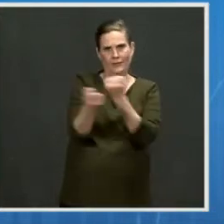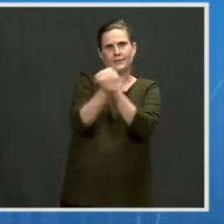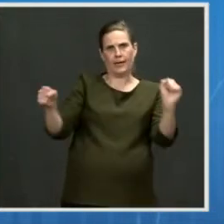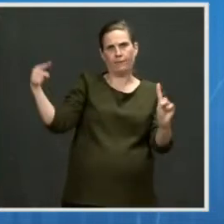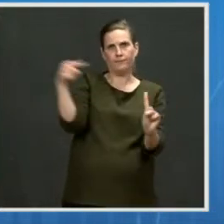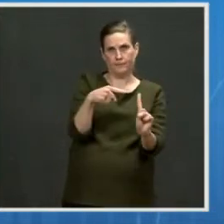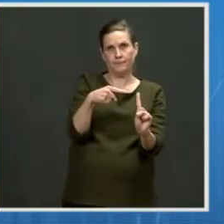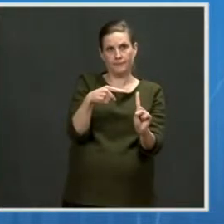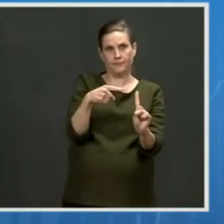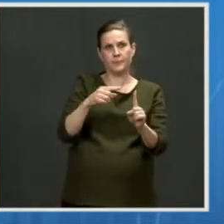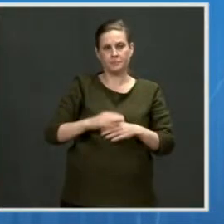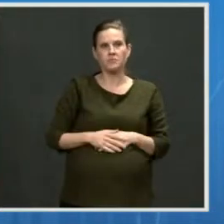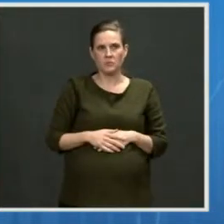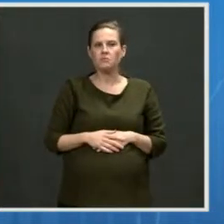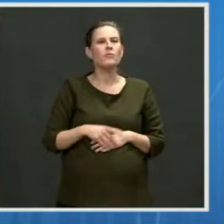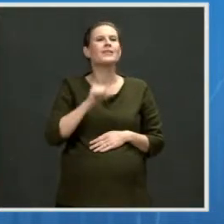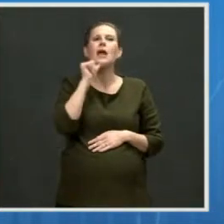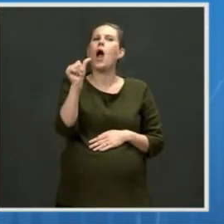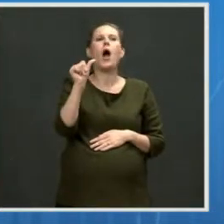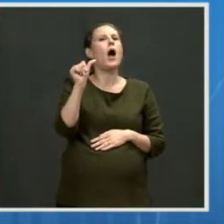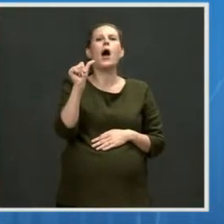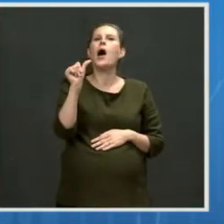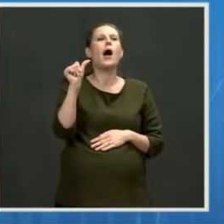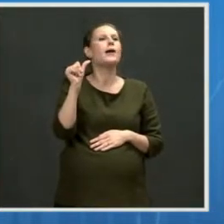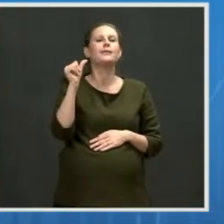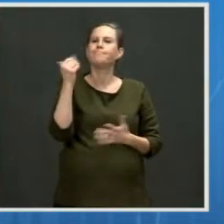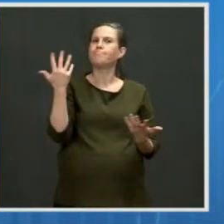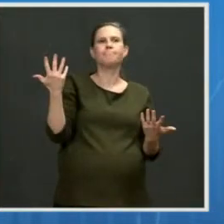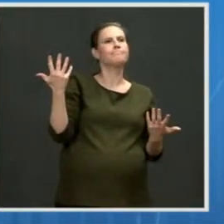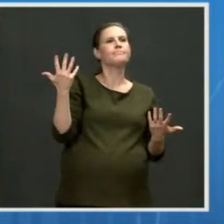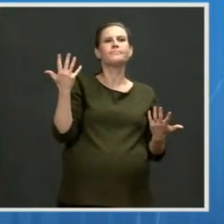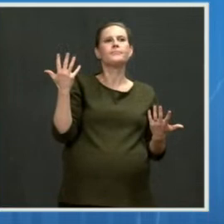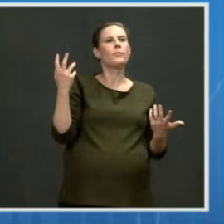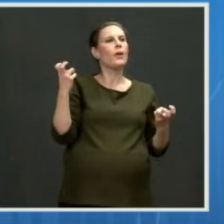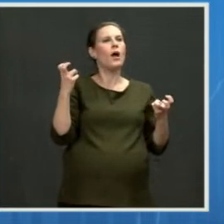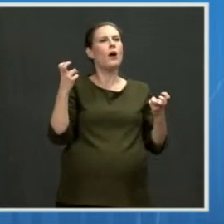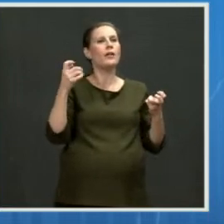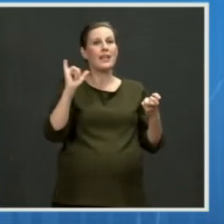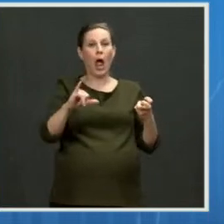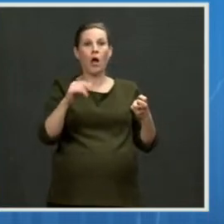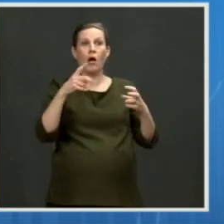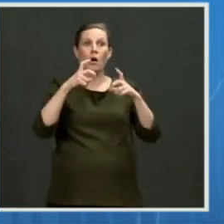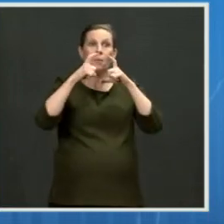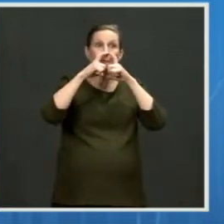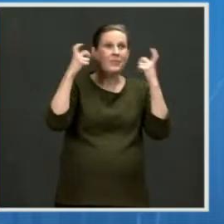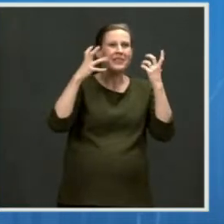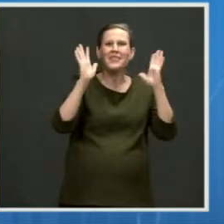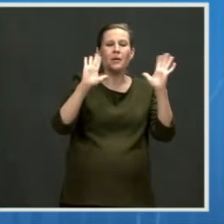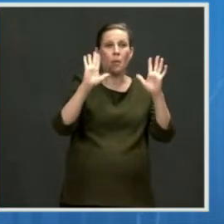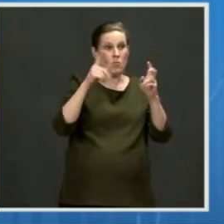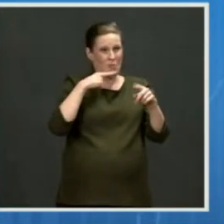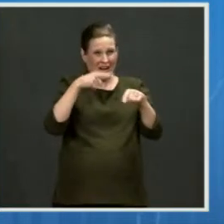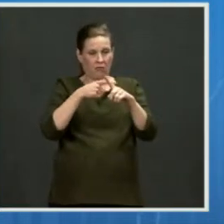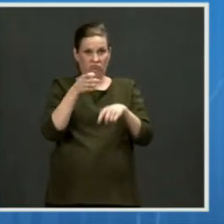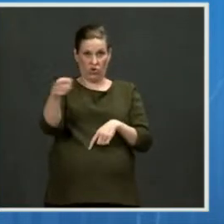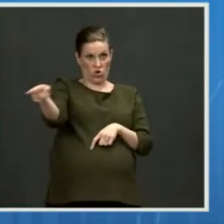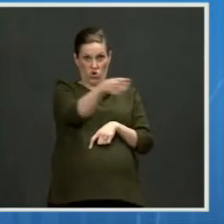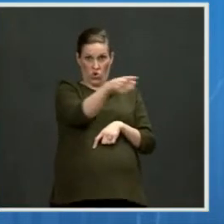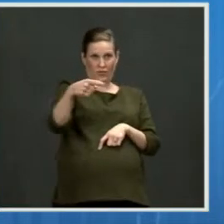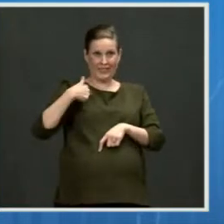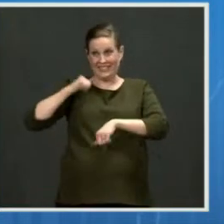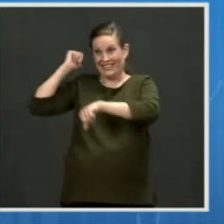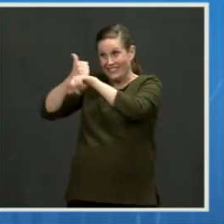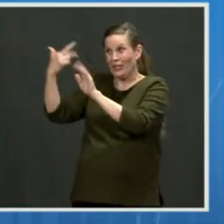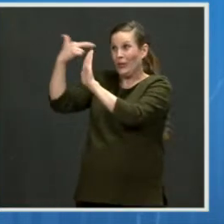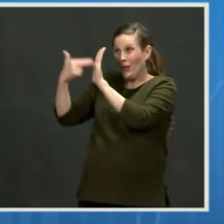factor that drives case growth. And even where there are mandates, not everyone complies by them. But